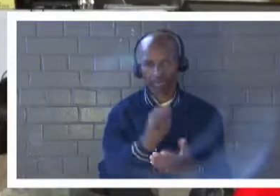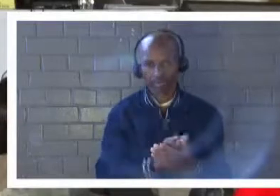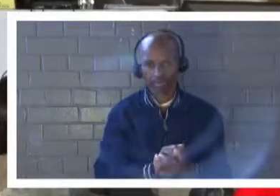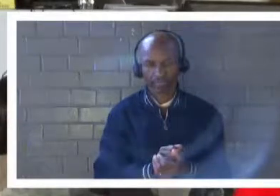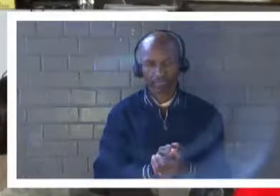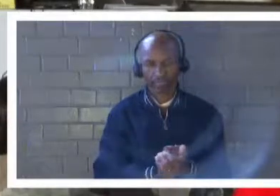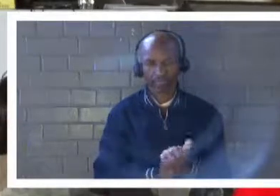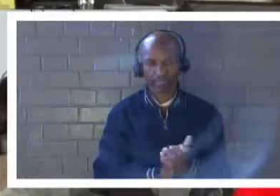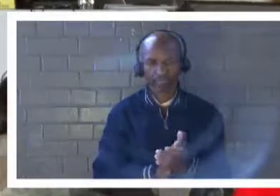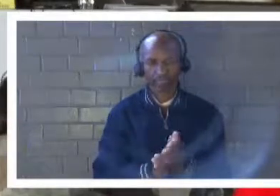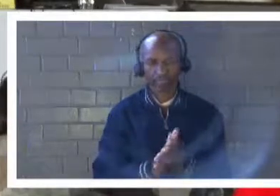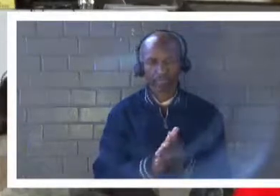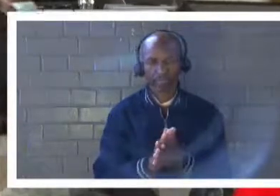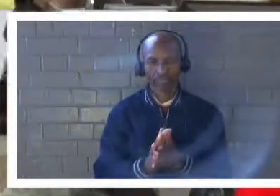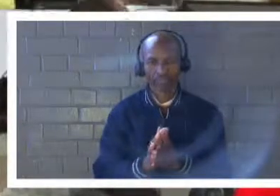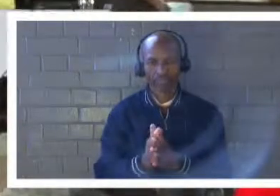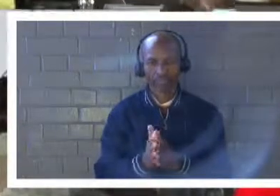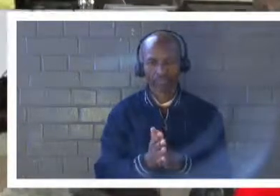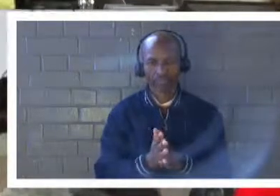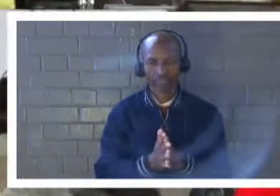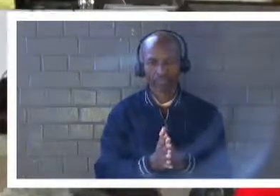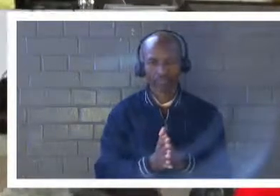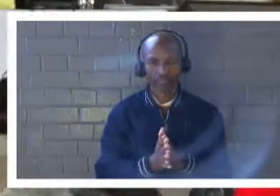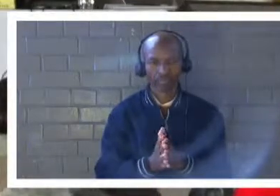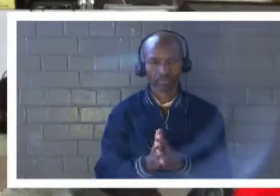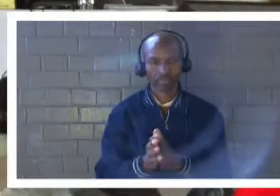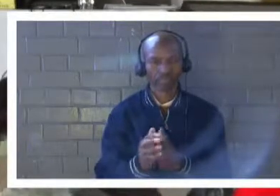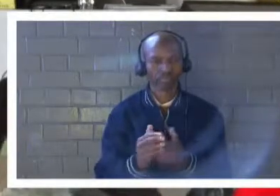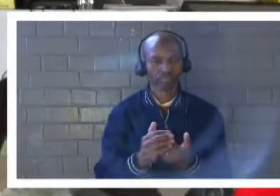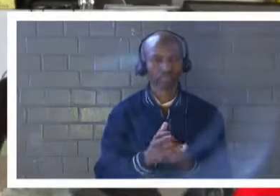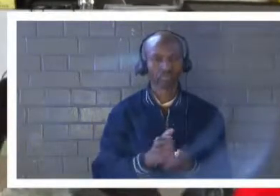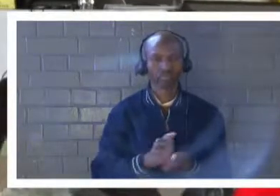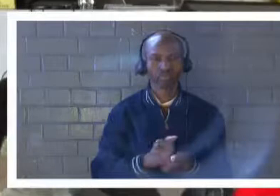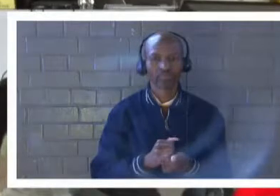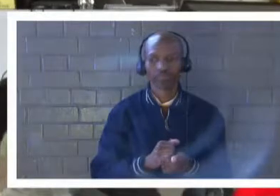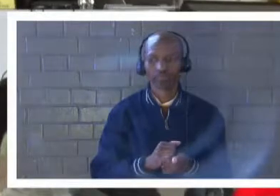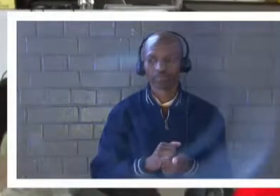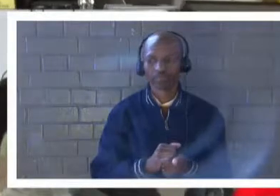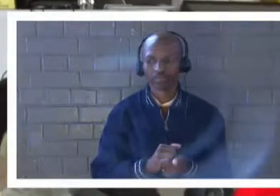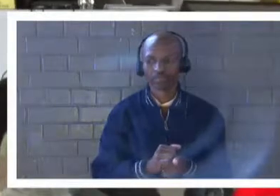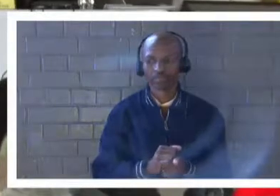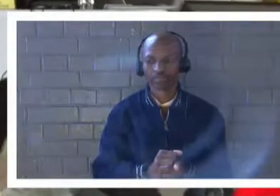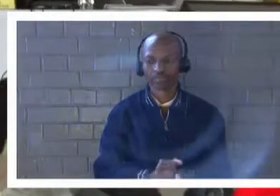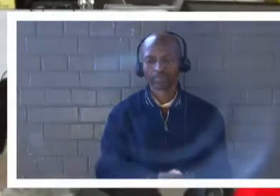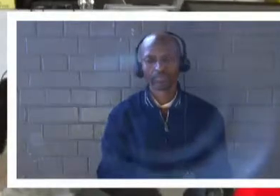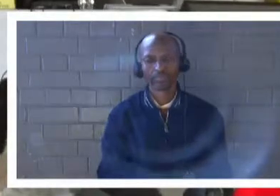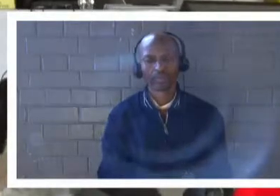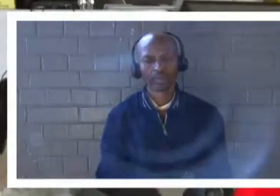one.